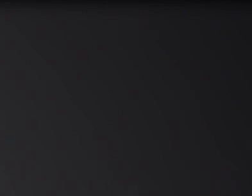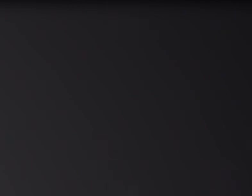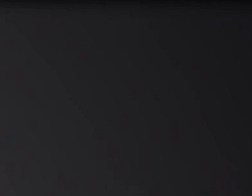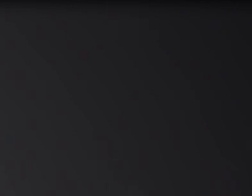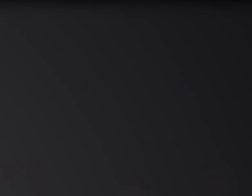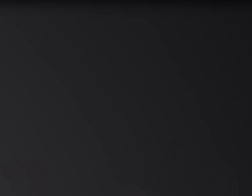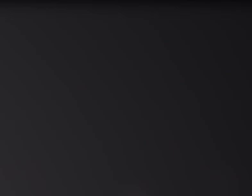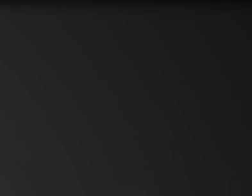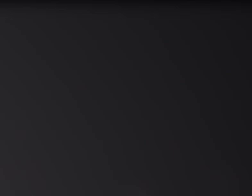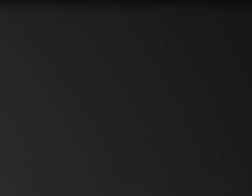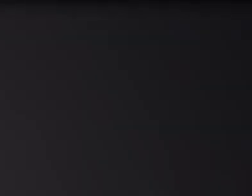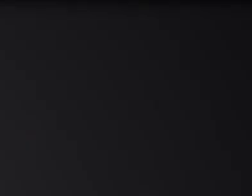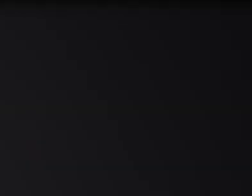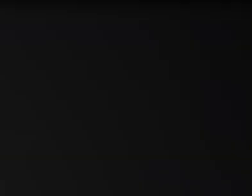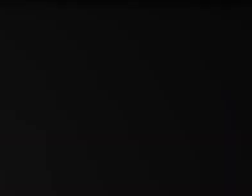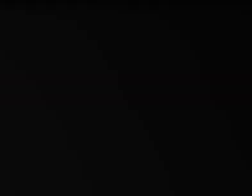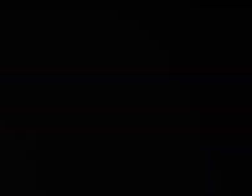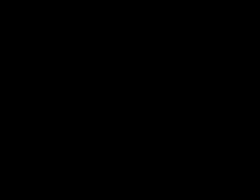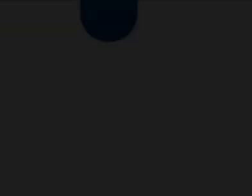cupertino.org/coronavirus.